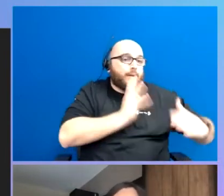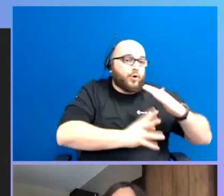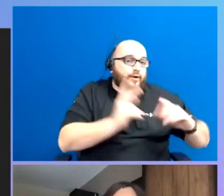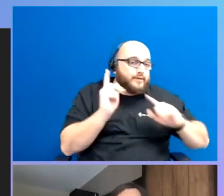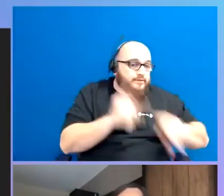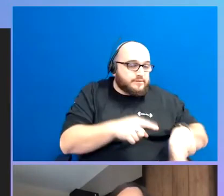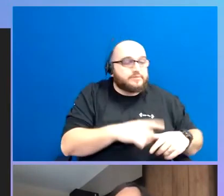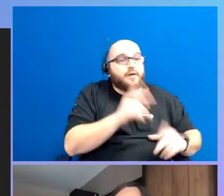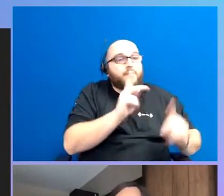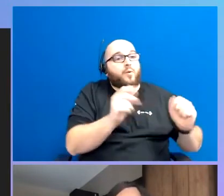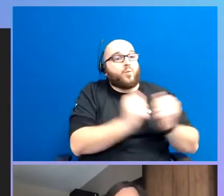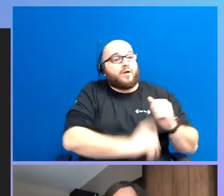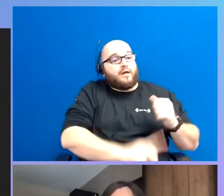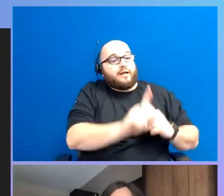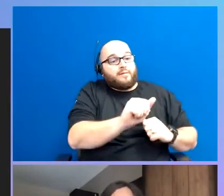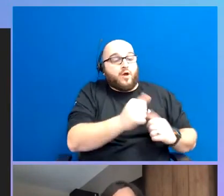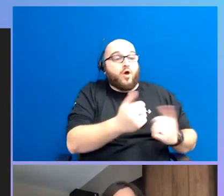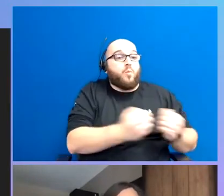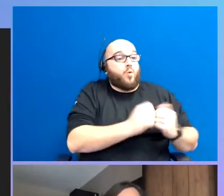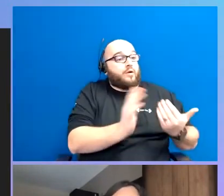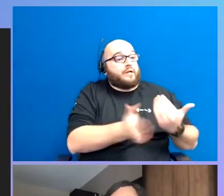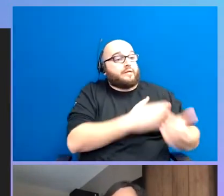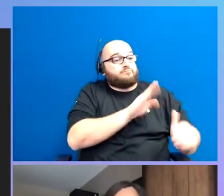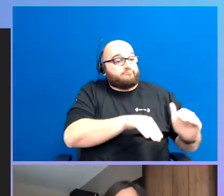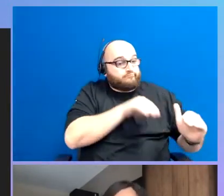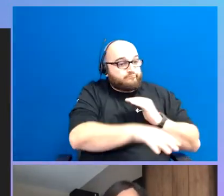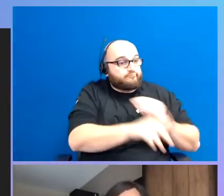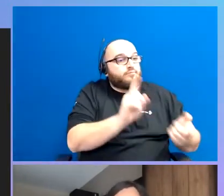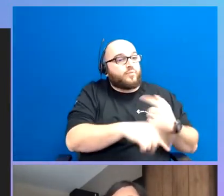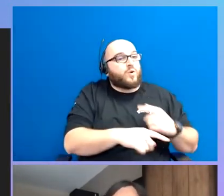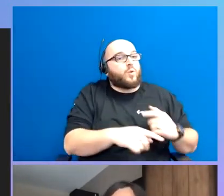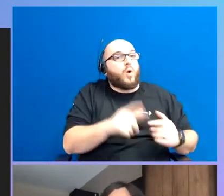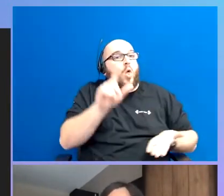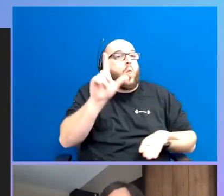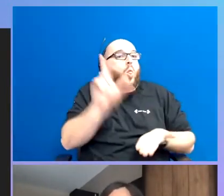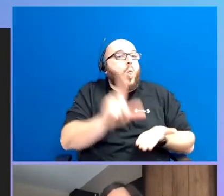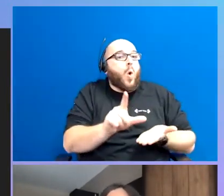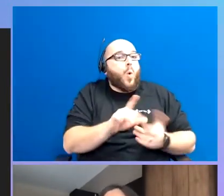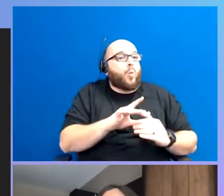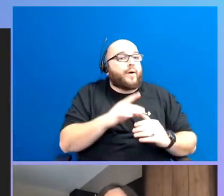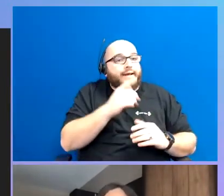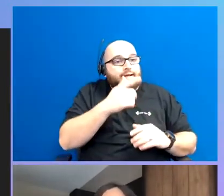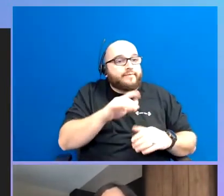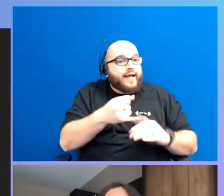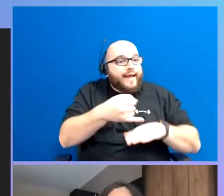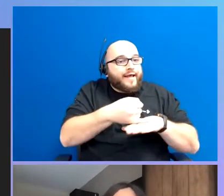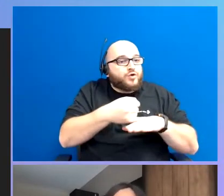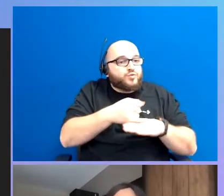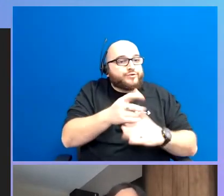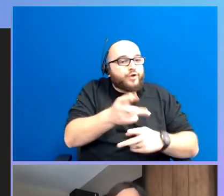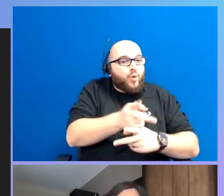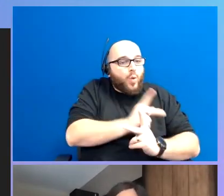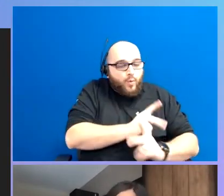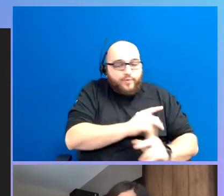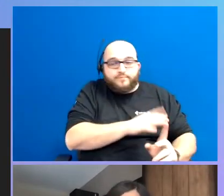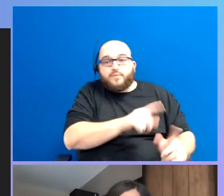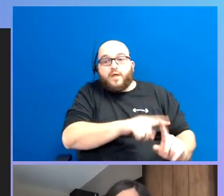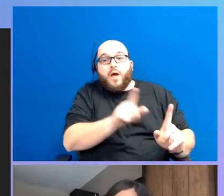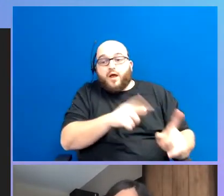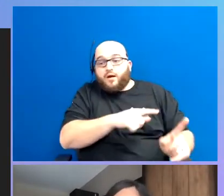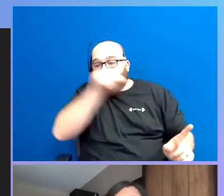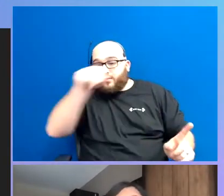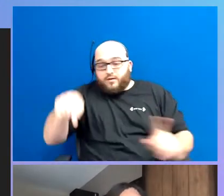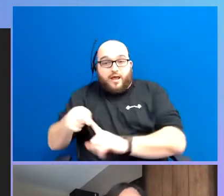with disabilities get easier access to low interest loans. That might be the content. But the container might be